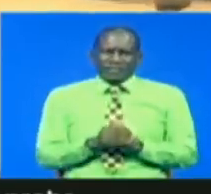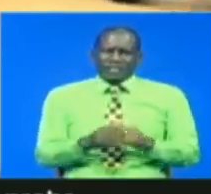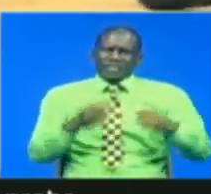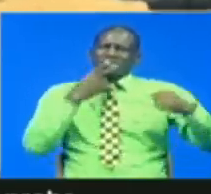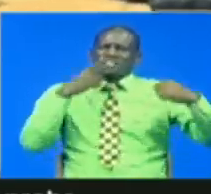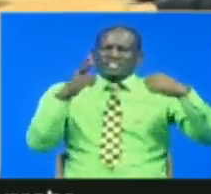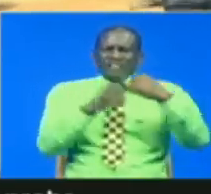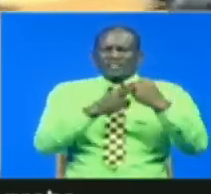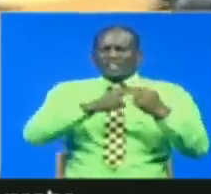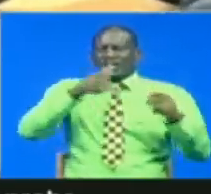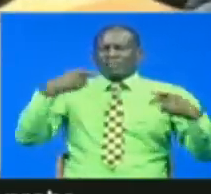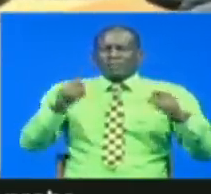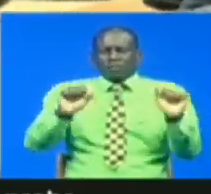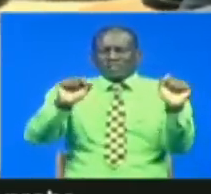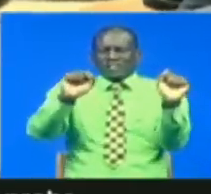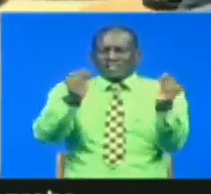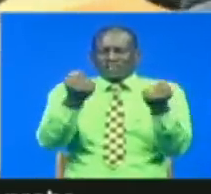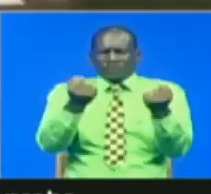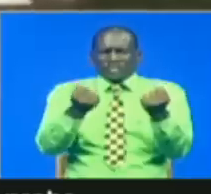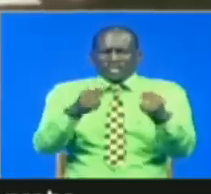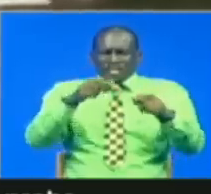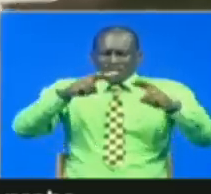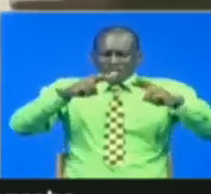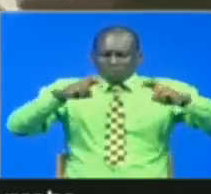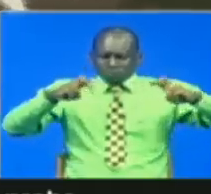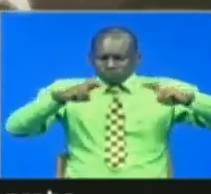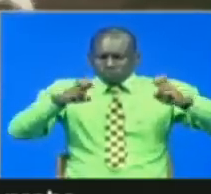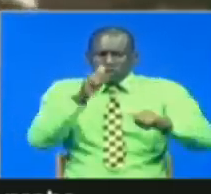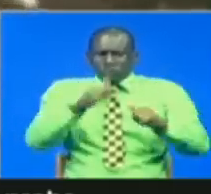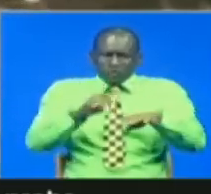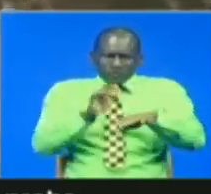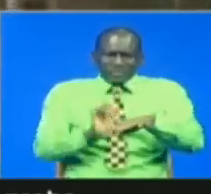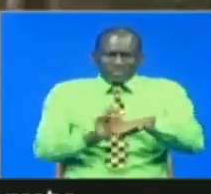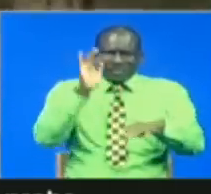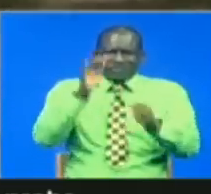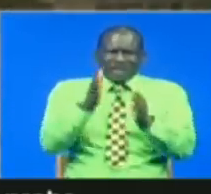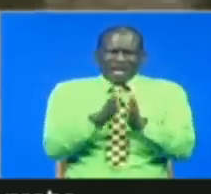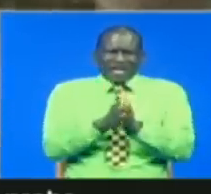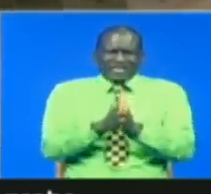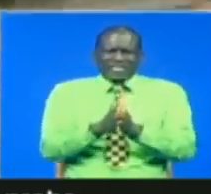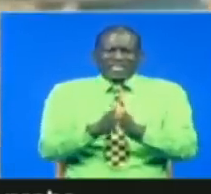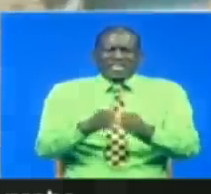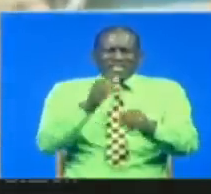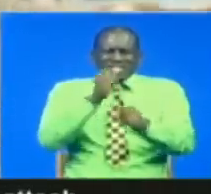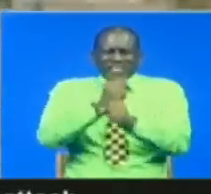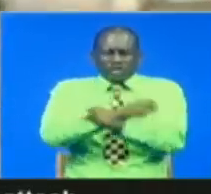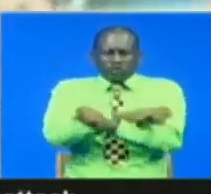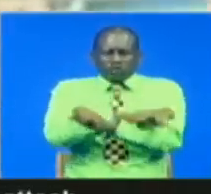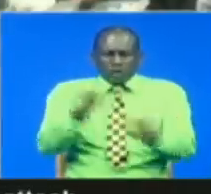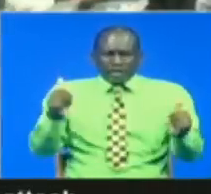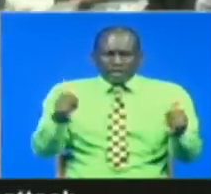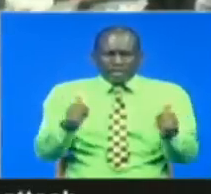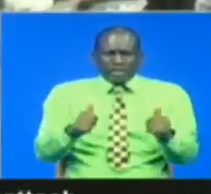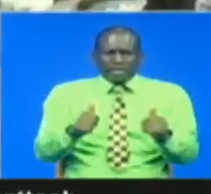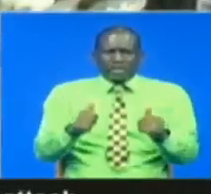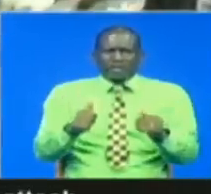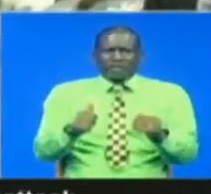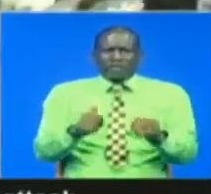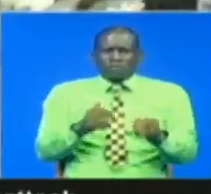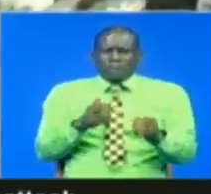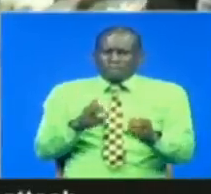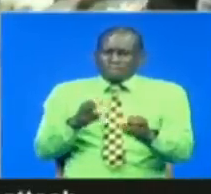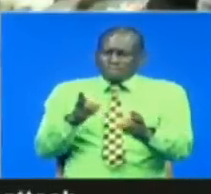700 others were rescued in an operation that was sensitively and intricately carried out. The presence of firearms